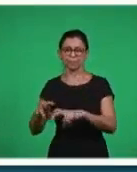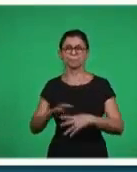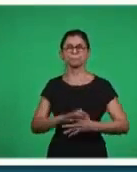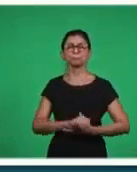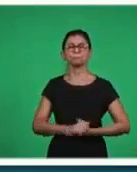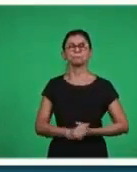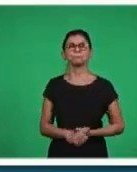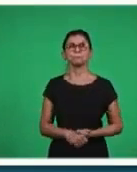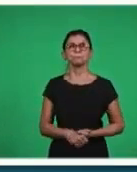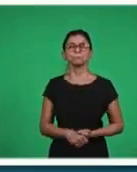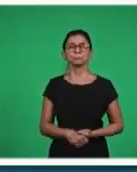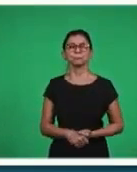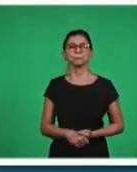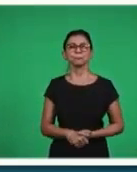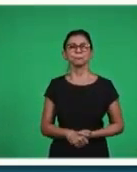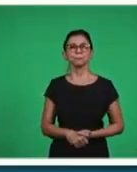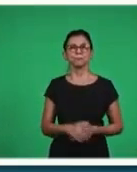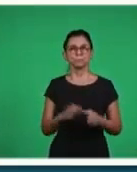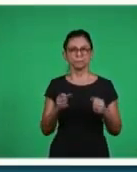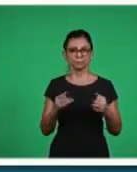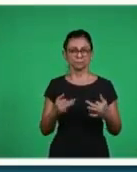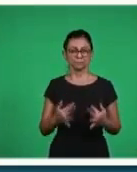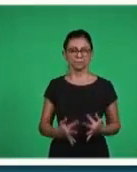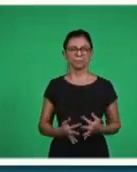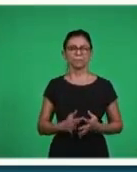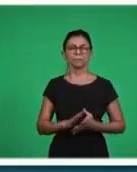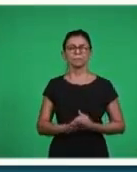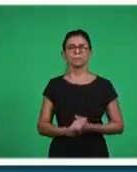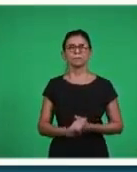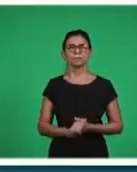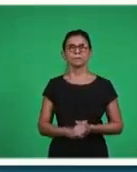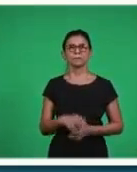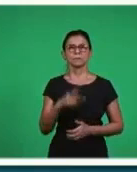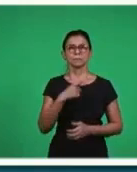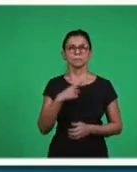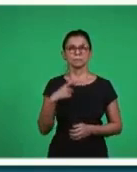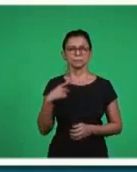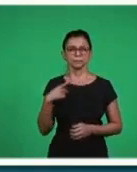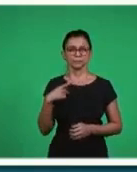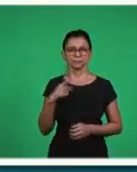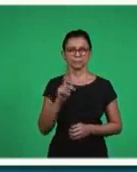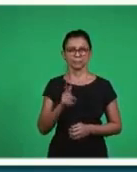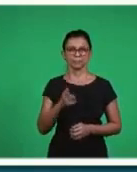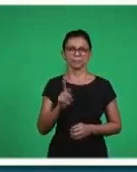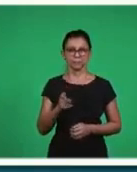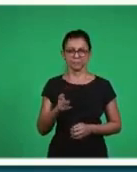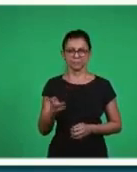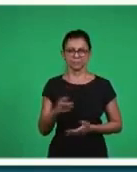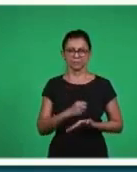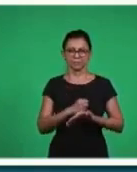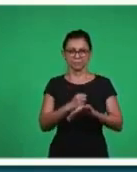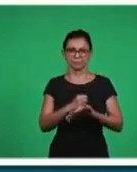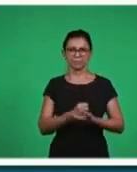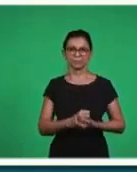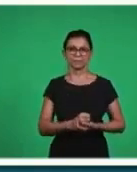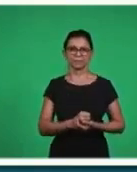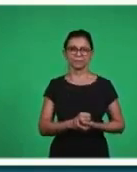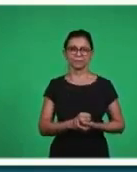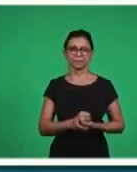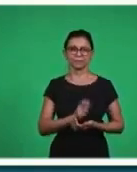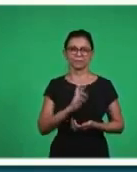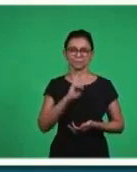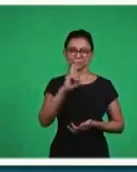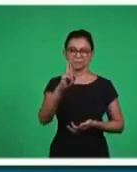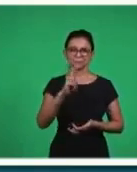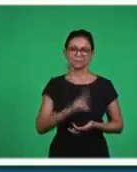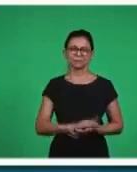So then we have a quick explanation for this of this part of the subject. Pastor Dedici is going to relate to the brethren to help